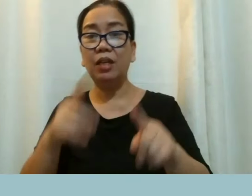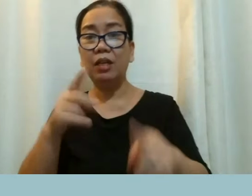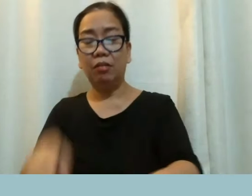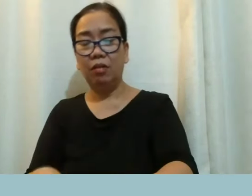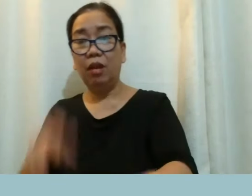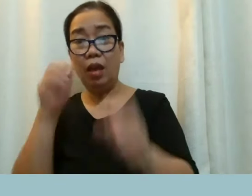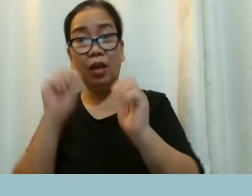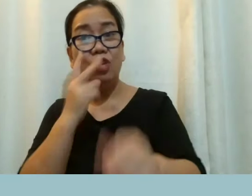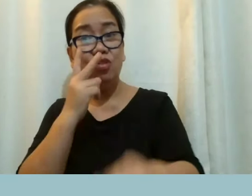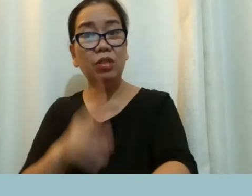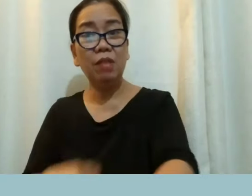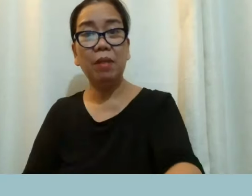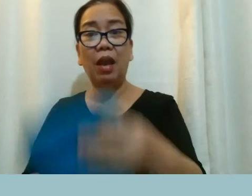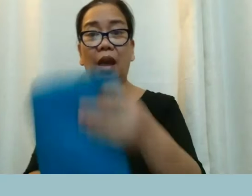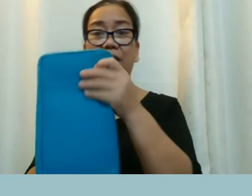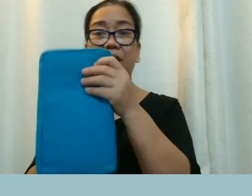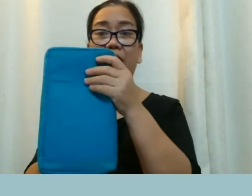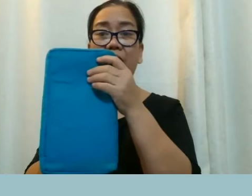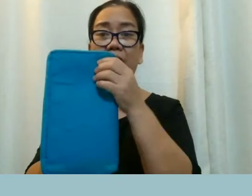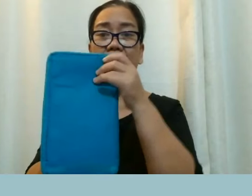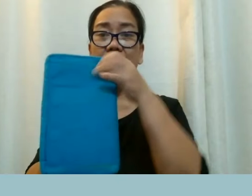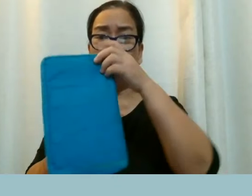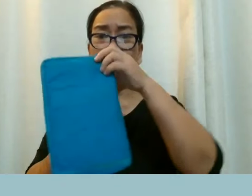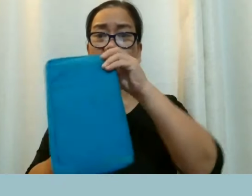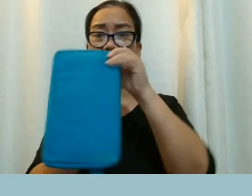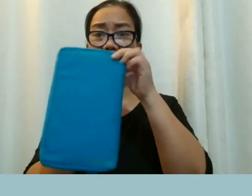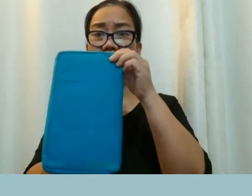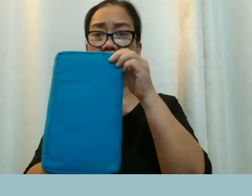But can you see my hand here?